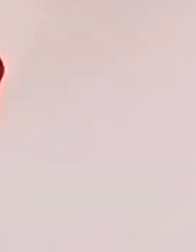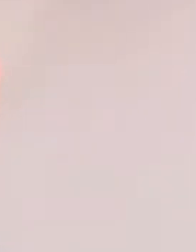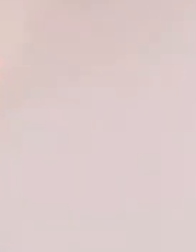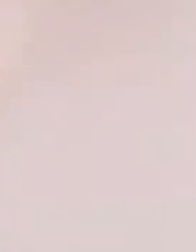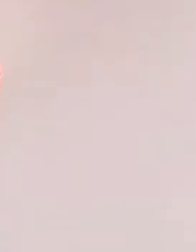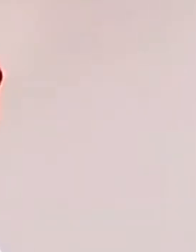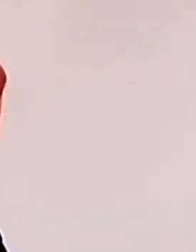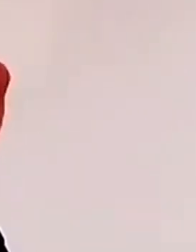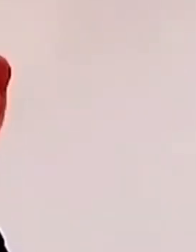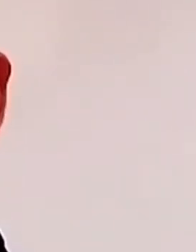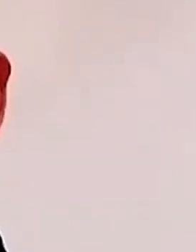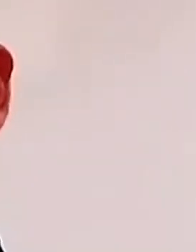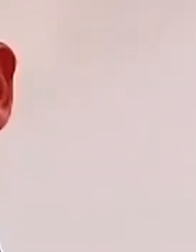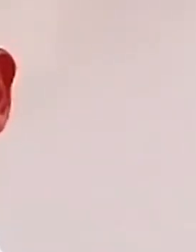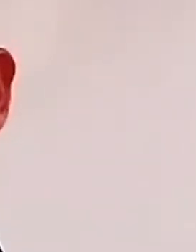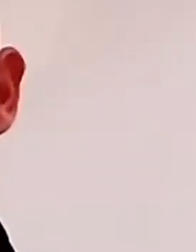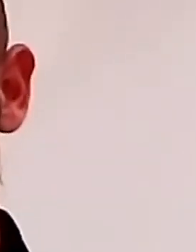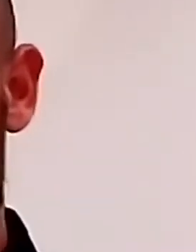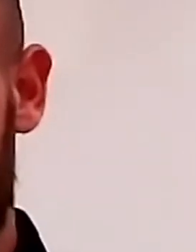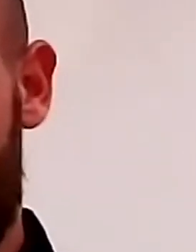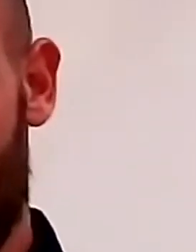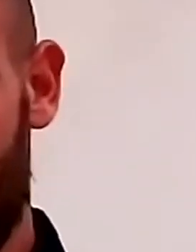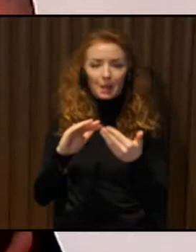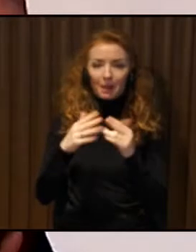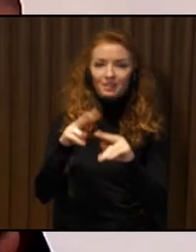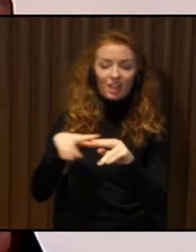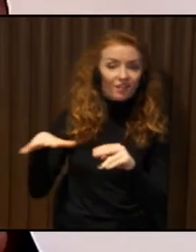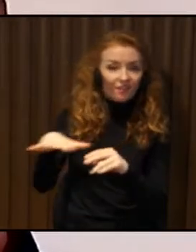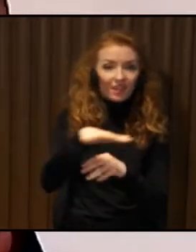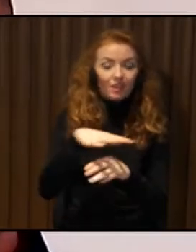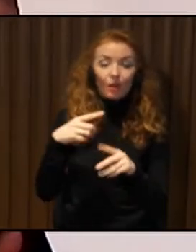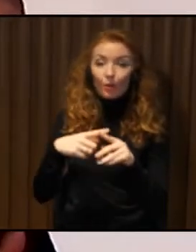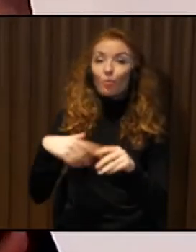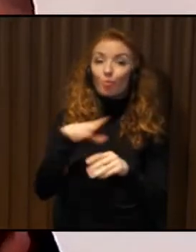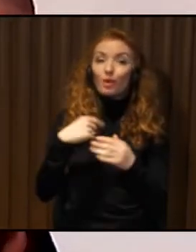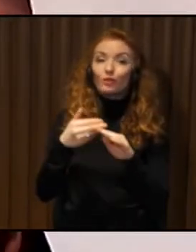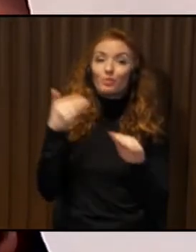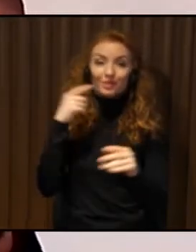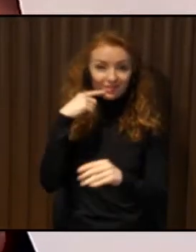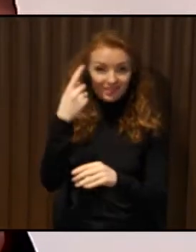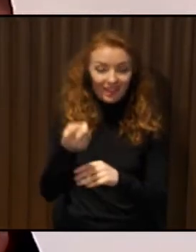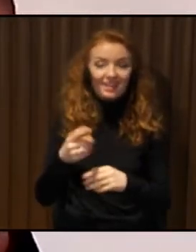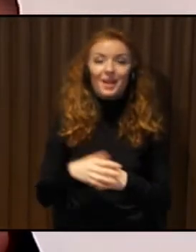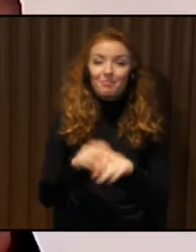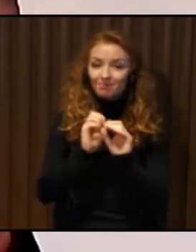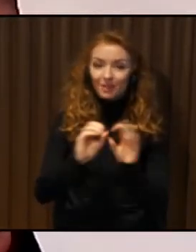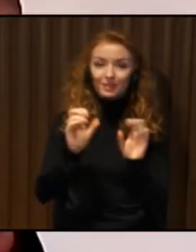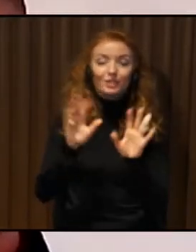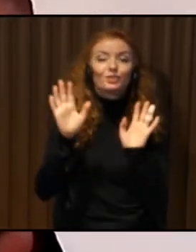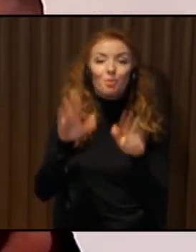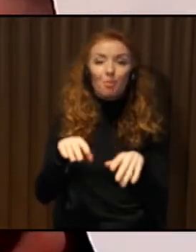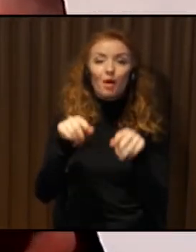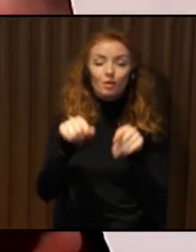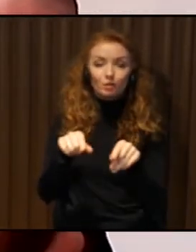the urban environment. As you said, I'm going to explain all about HEC and what we do here in